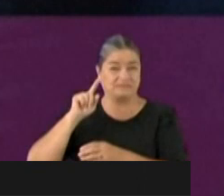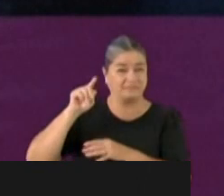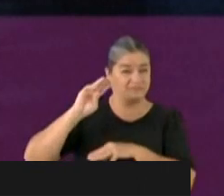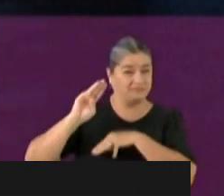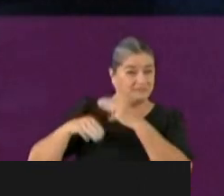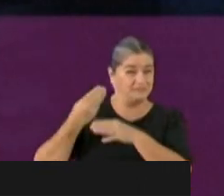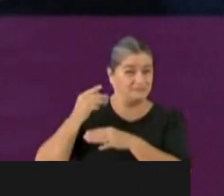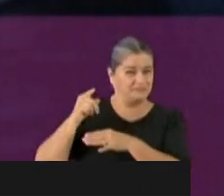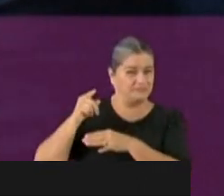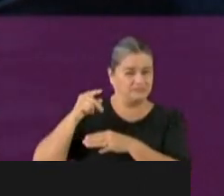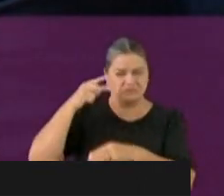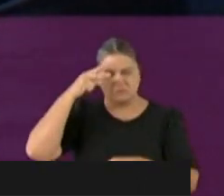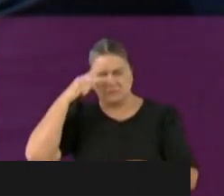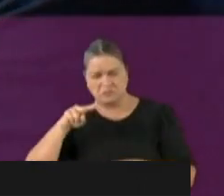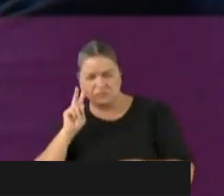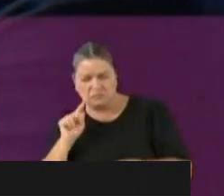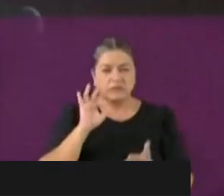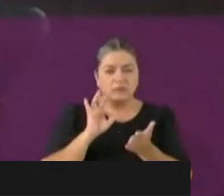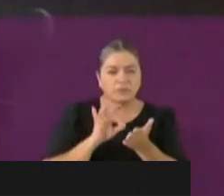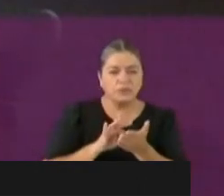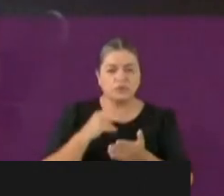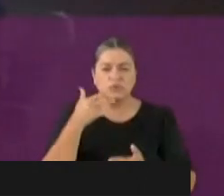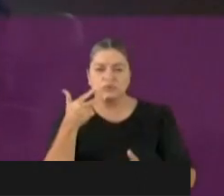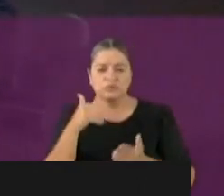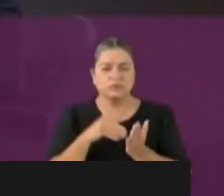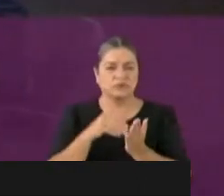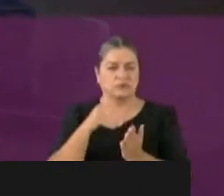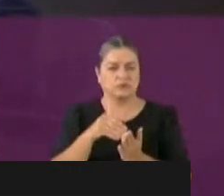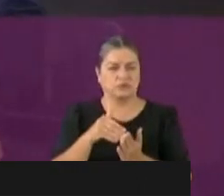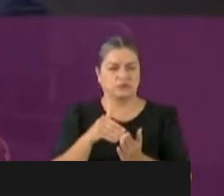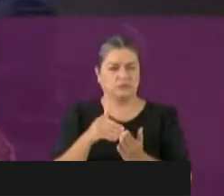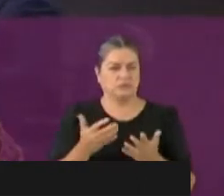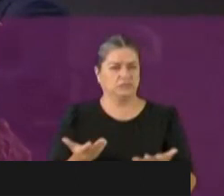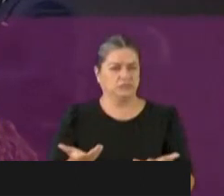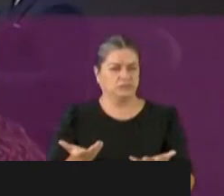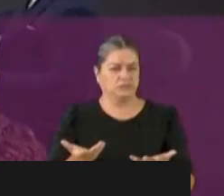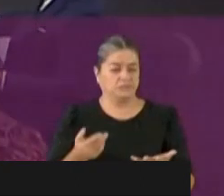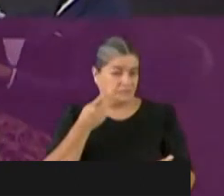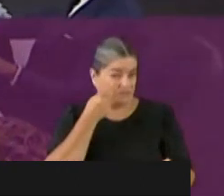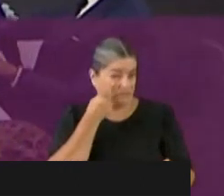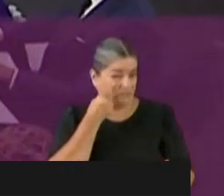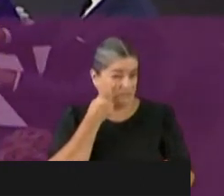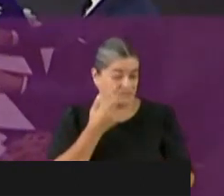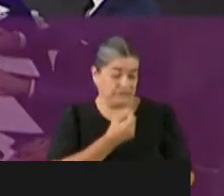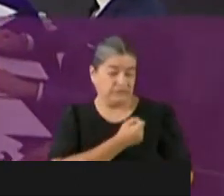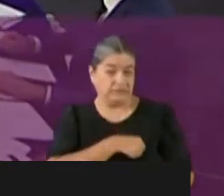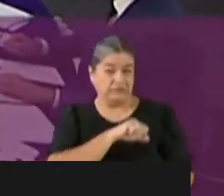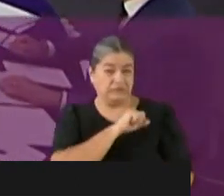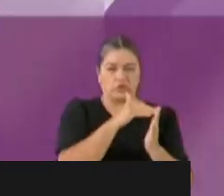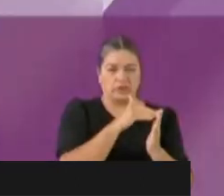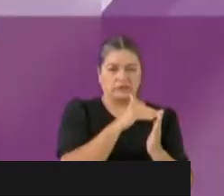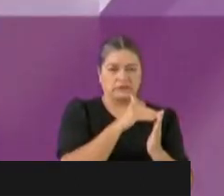a tough battle to win the election. According to an average of polls compiled by the firm Oraculus, Sheinbaum has 59% of